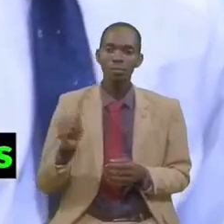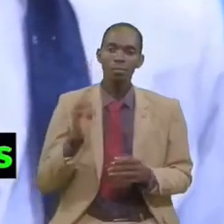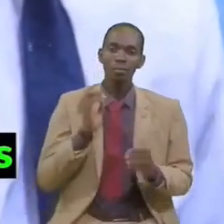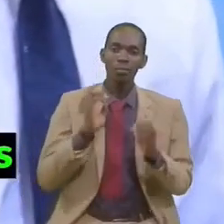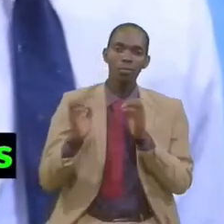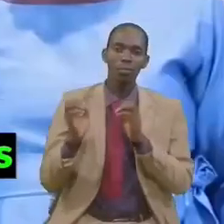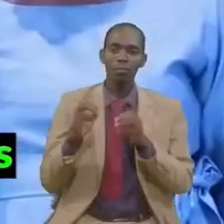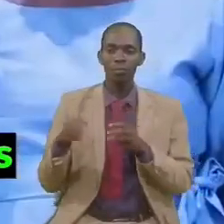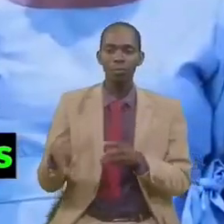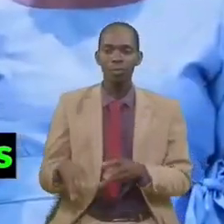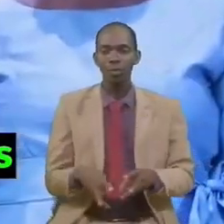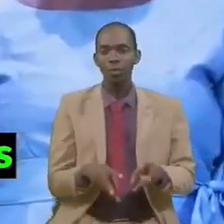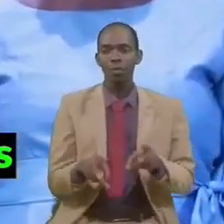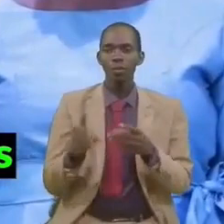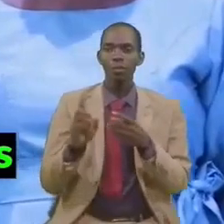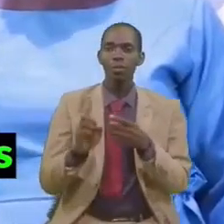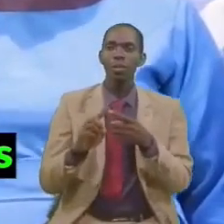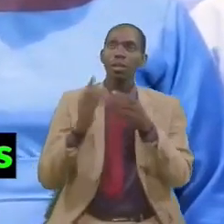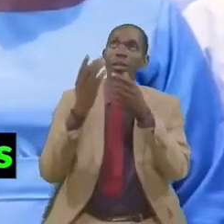highway to